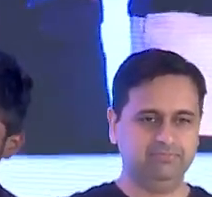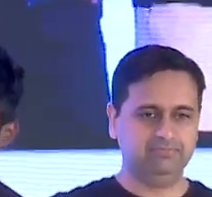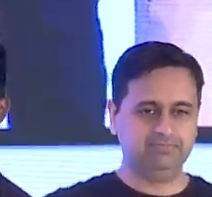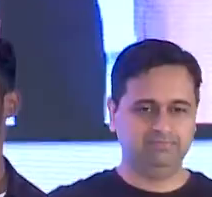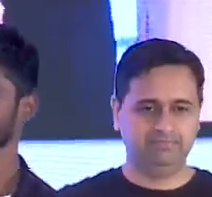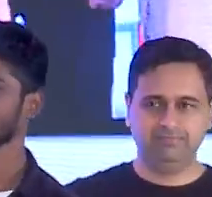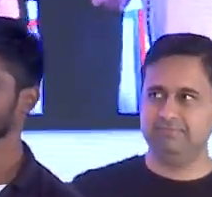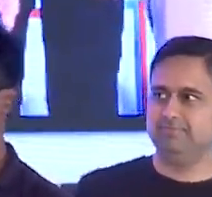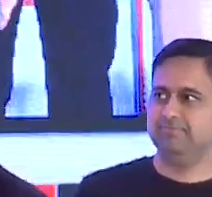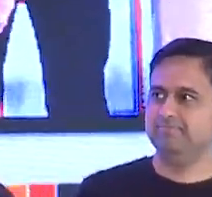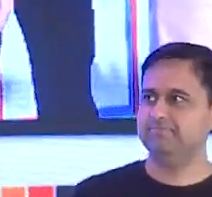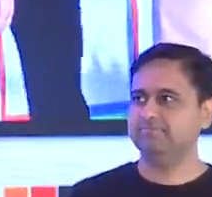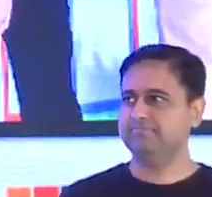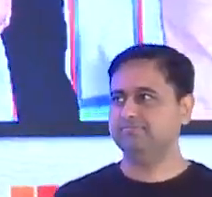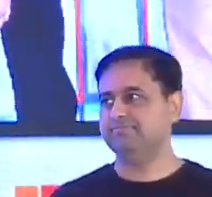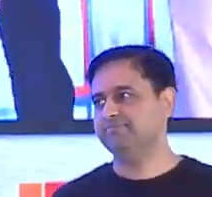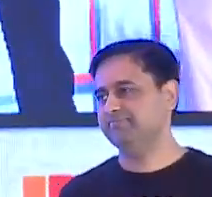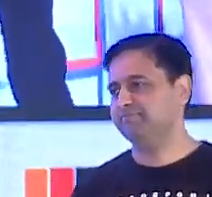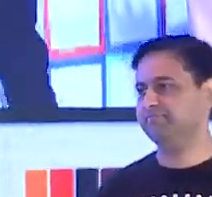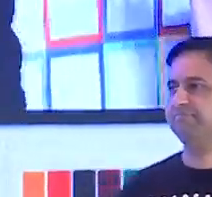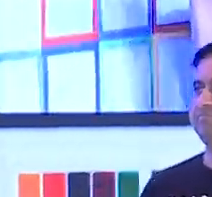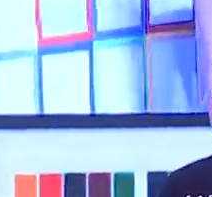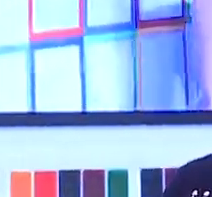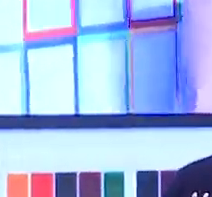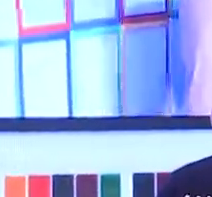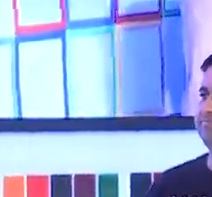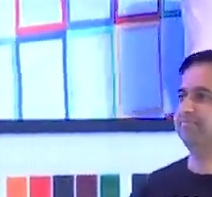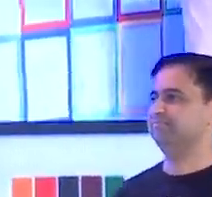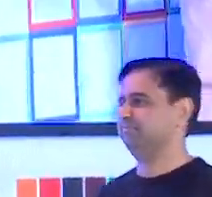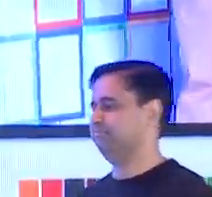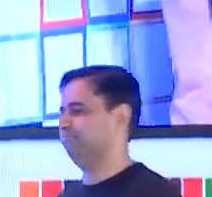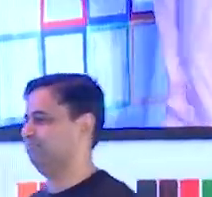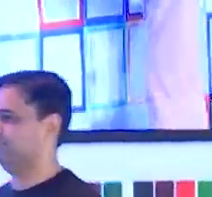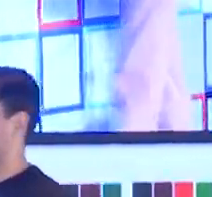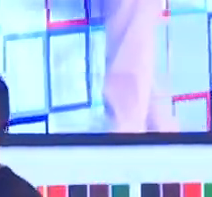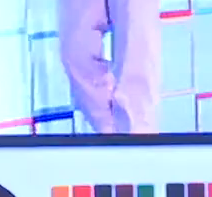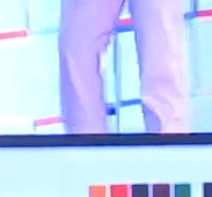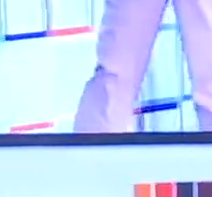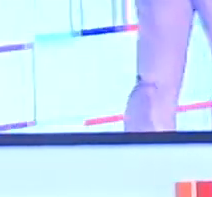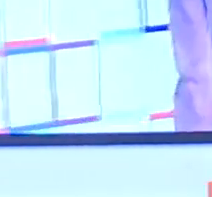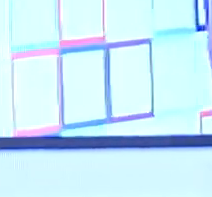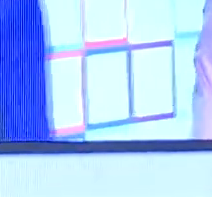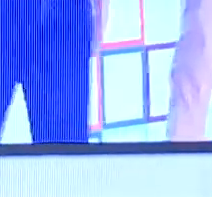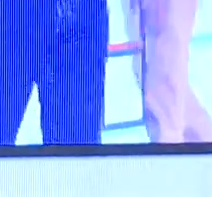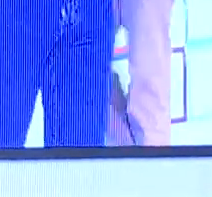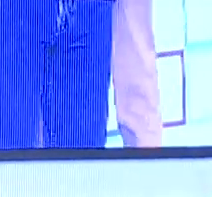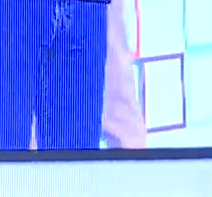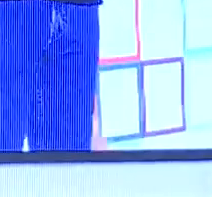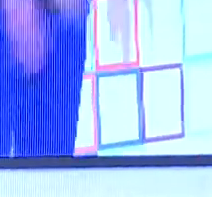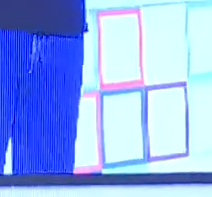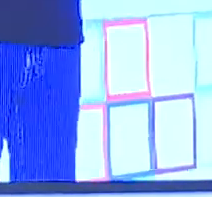Thank you. I'll just take 2 minutes. So, all the best to all of them. Before I